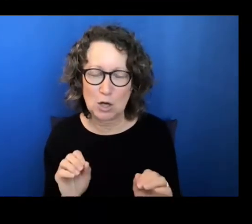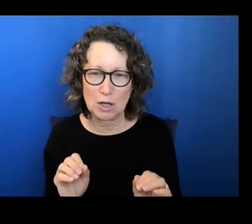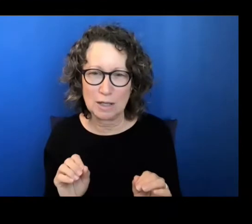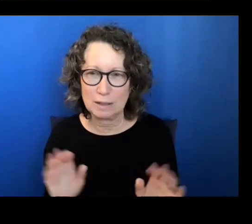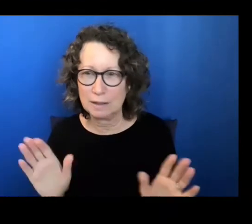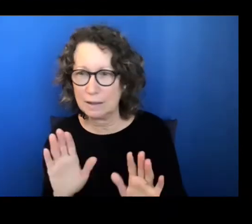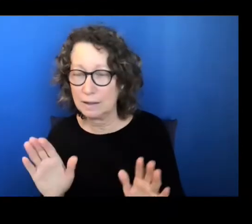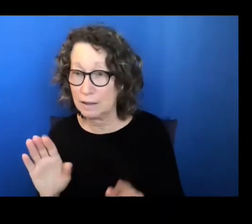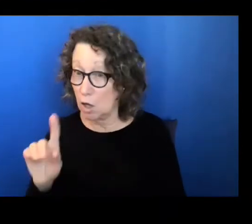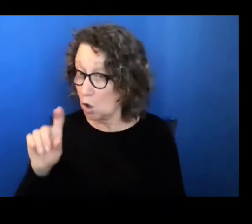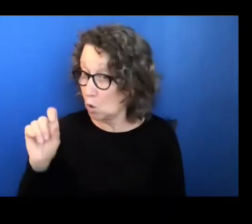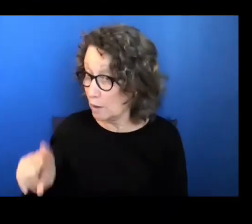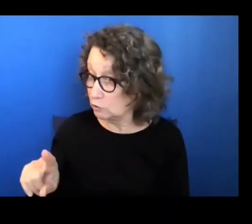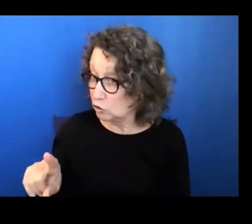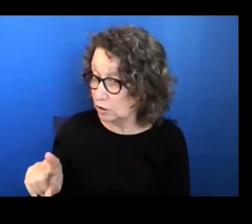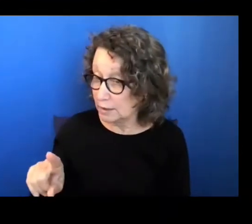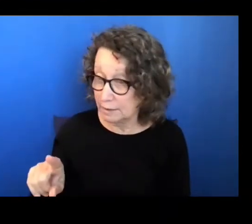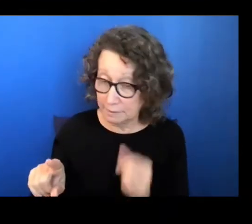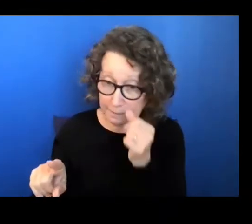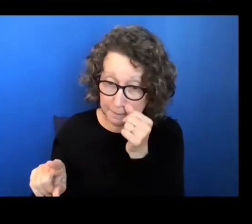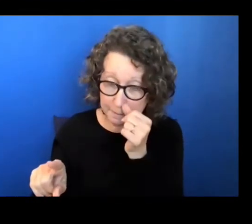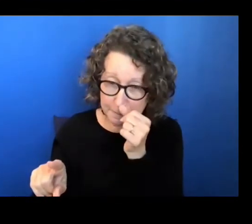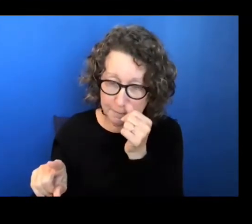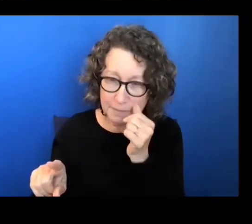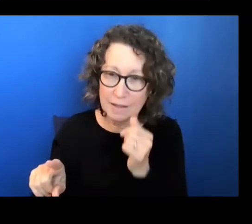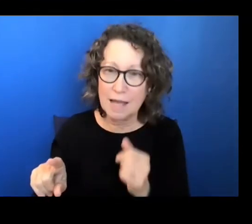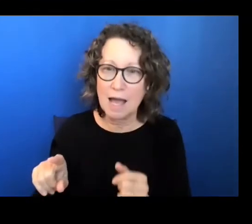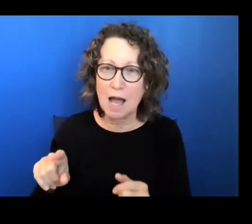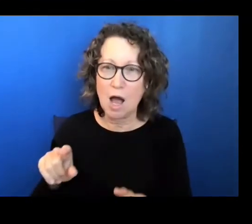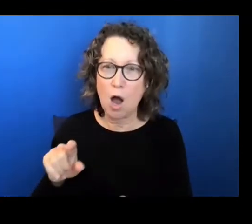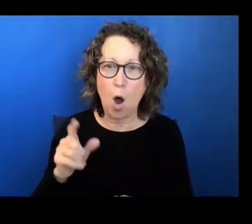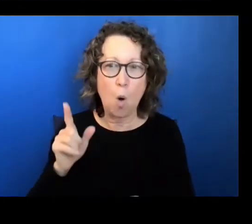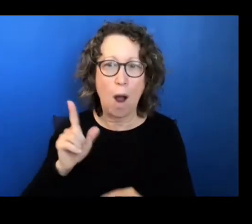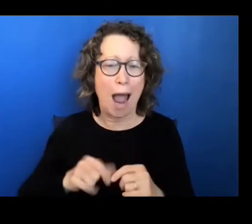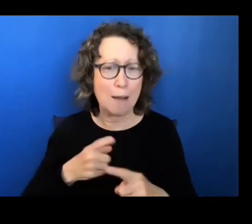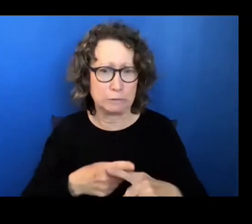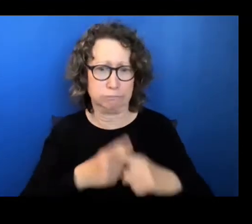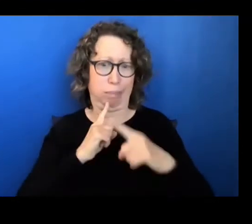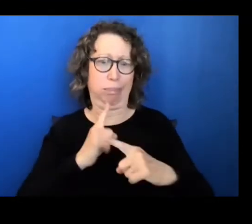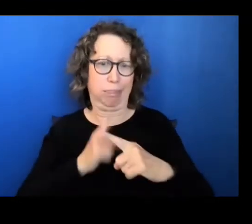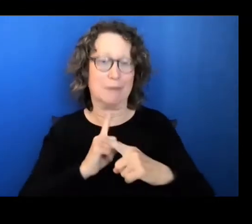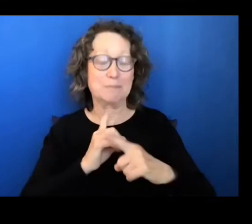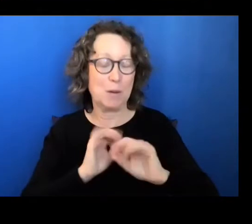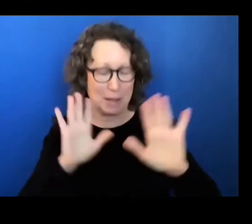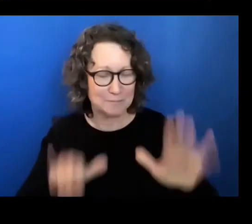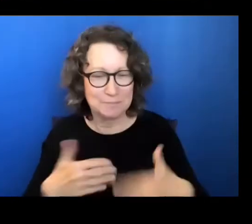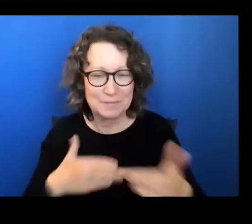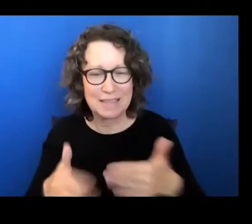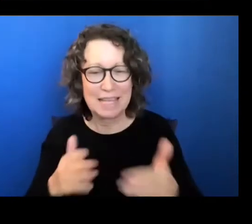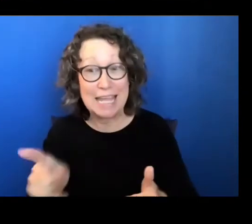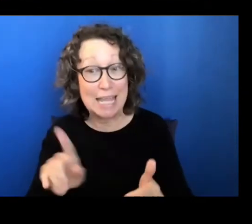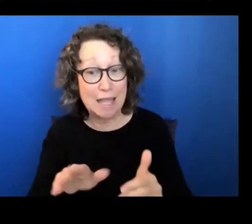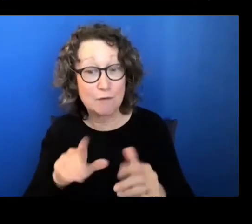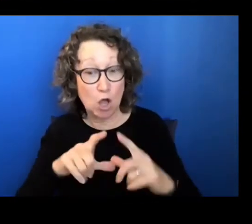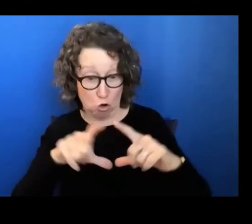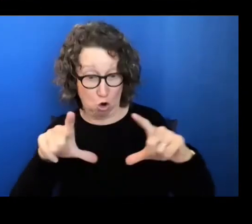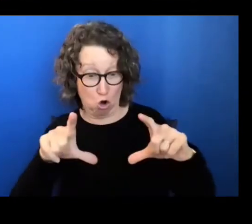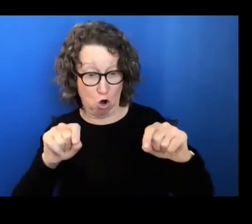Vaughn, is that a question for you? Yes, I'm sorry, I was trying to unmute myself. If you have lost